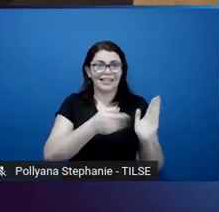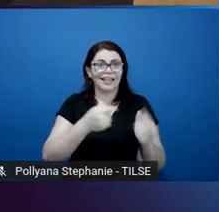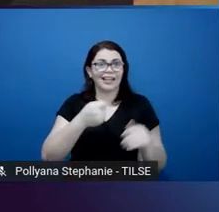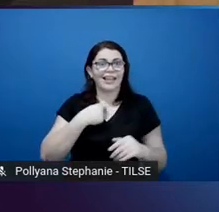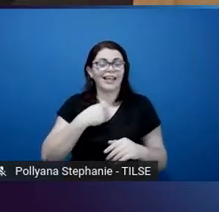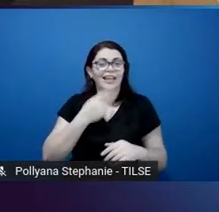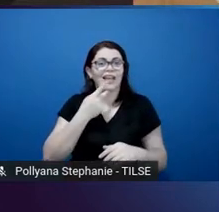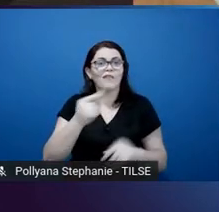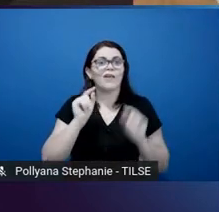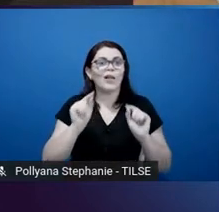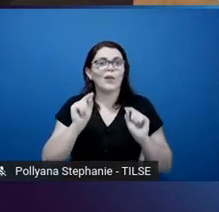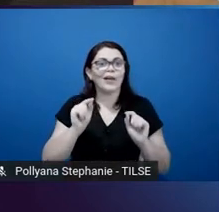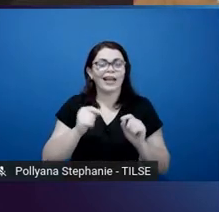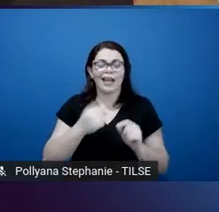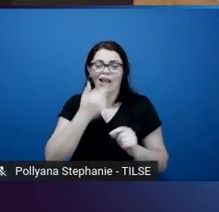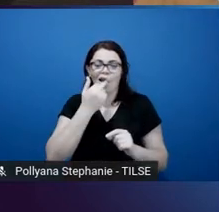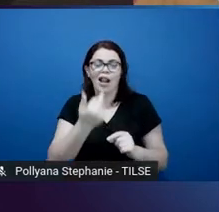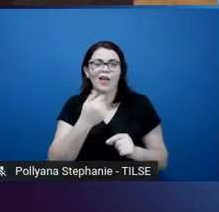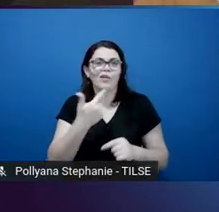and cat.